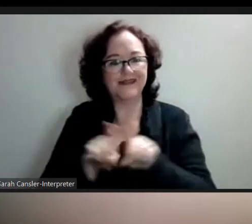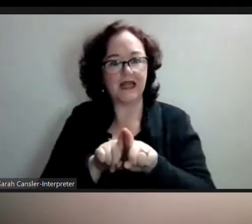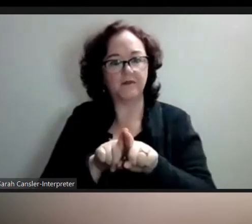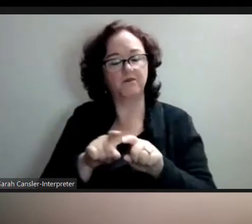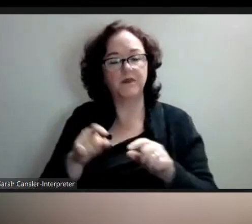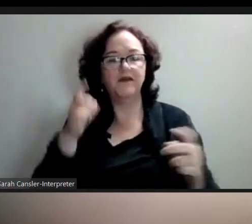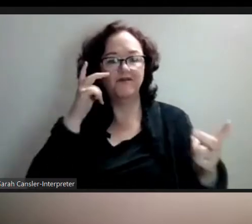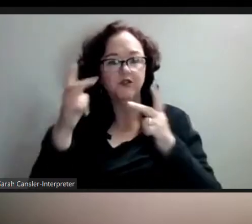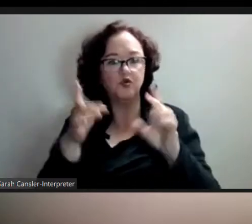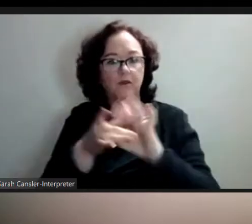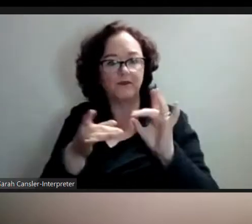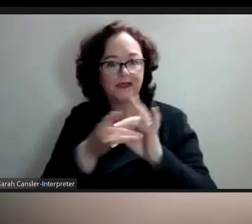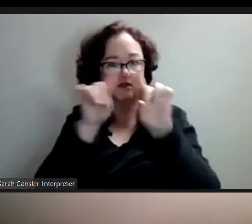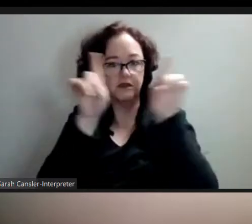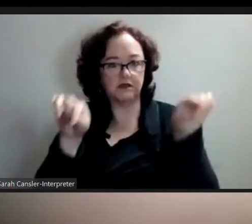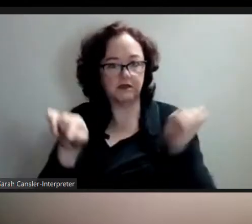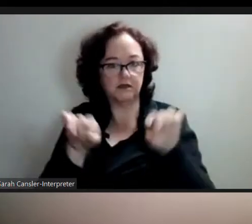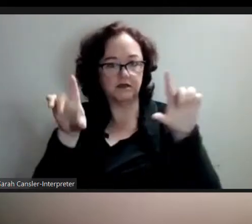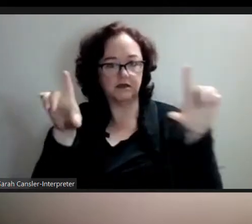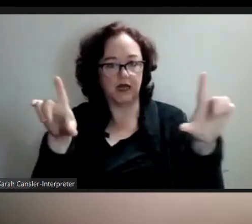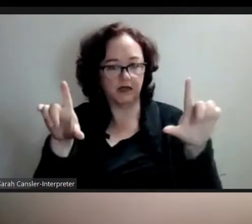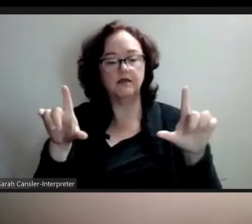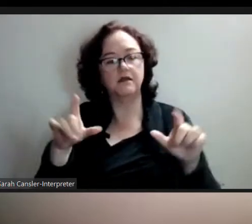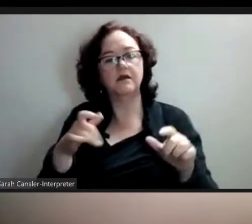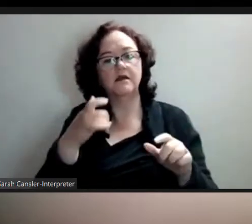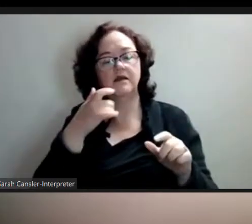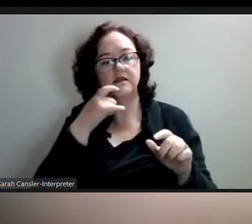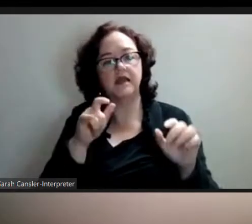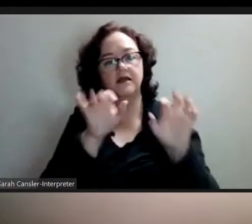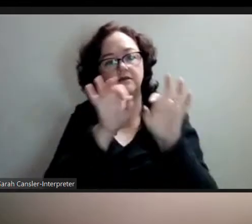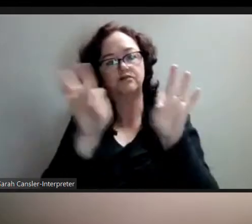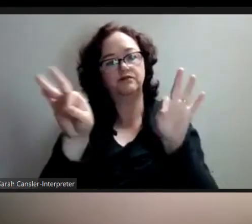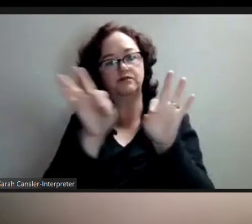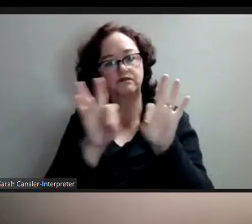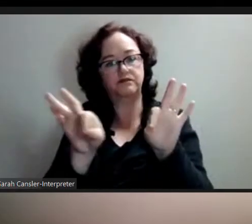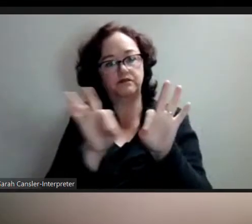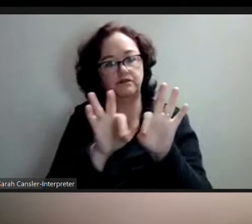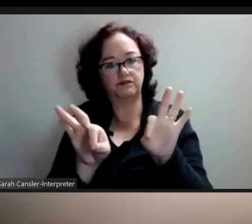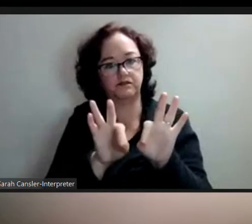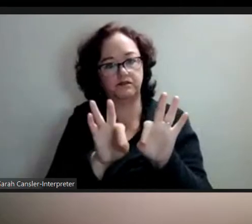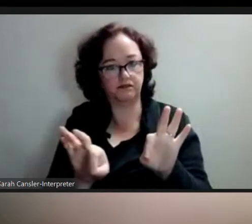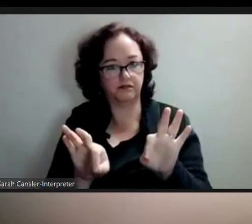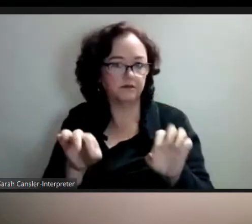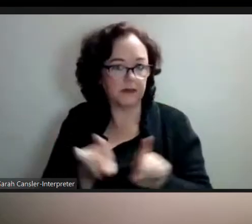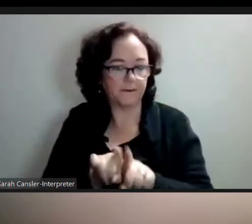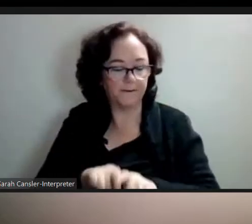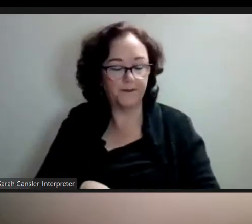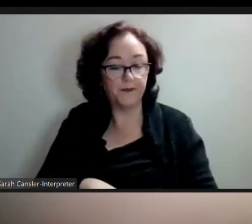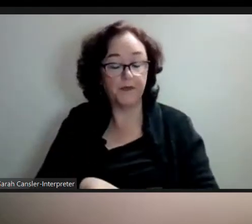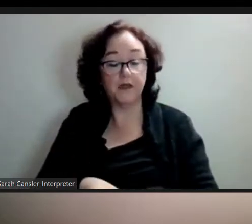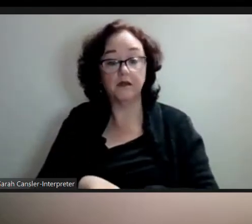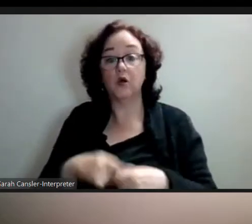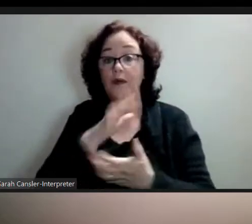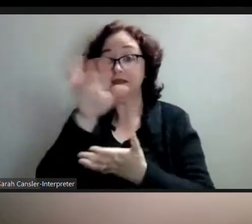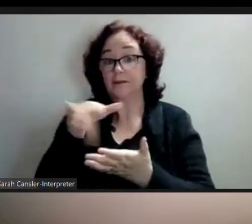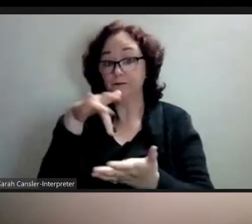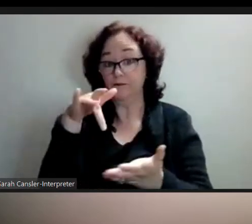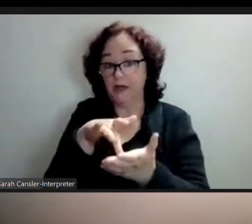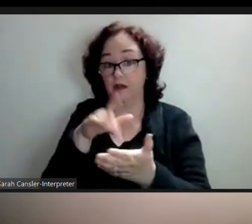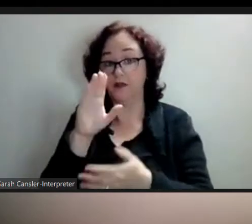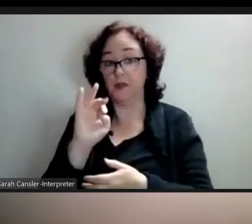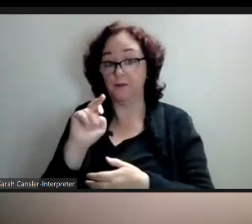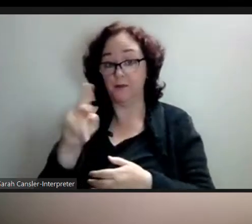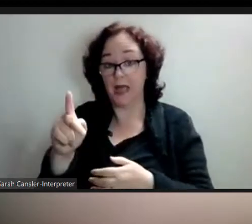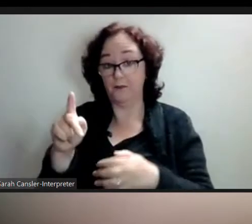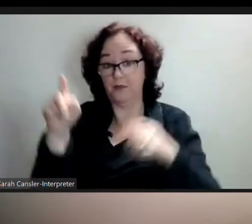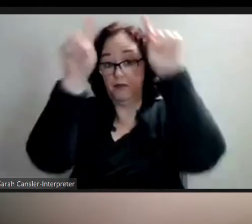end. So gotcha. Technically, the map display in the middle of the car is